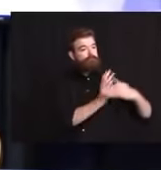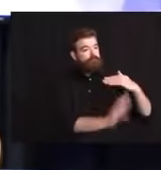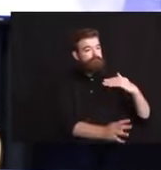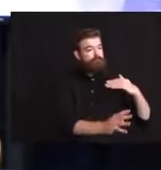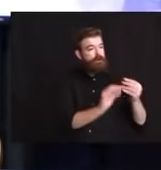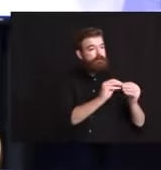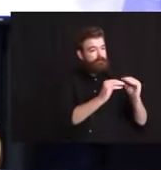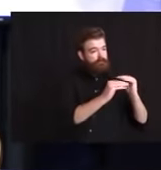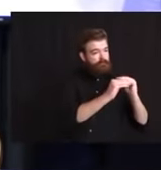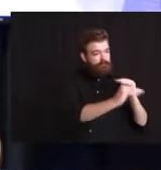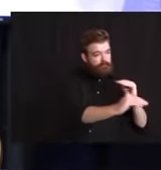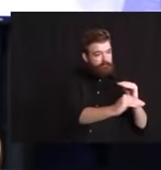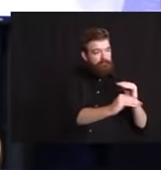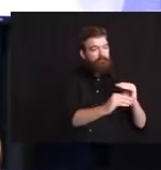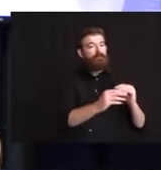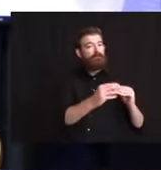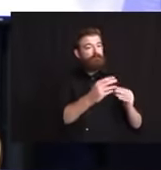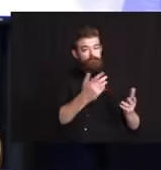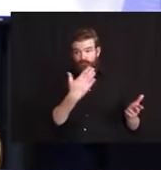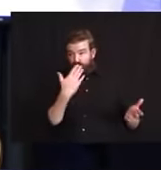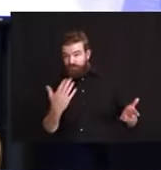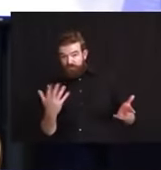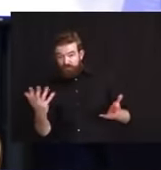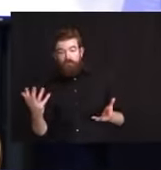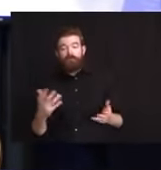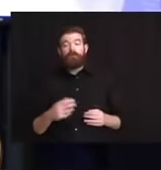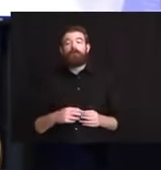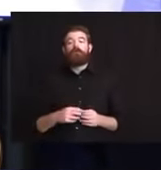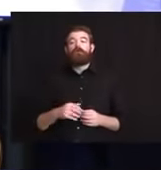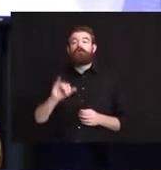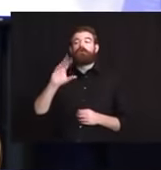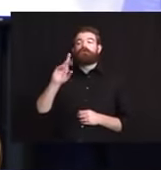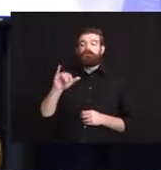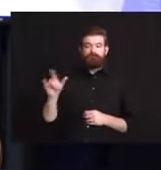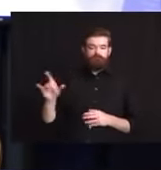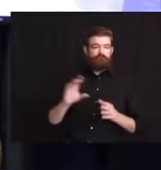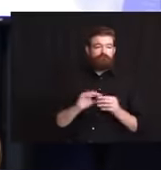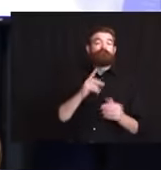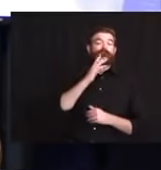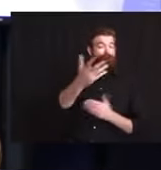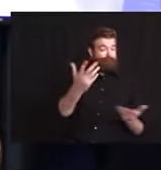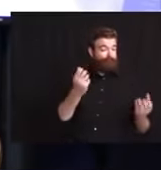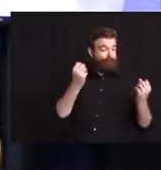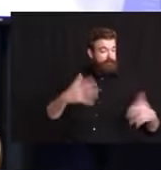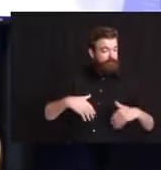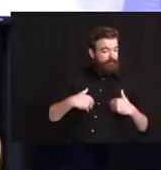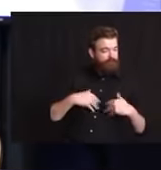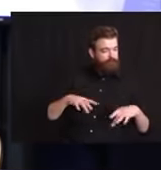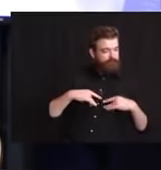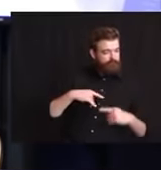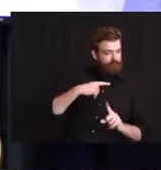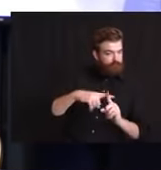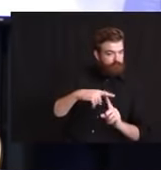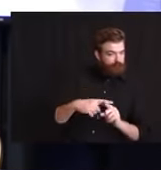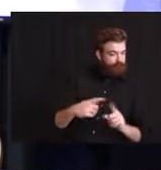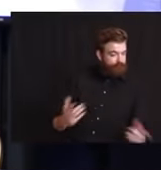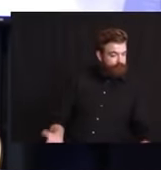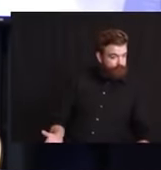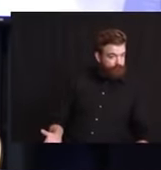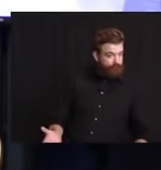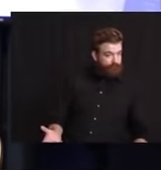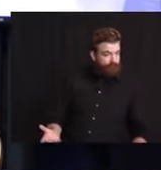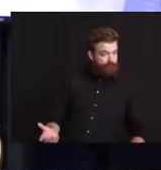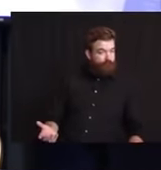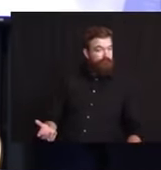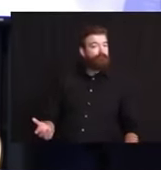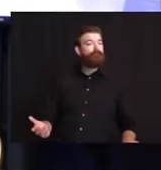correlate with the hospitalizations. We do alert pediatricians and hospitals to be concerned about multi-system